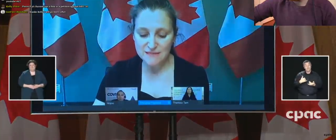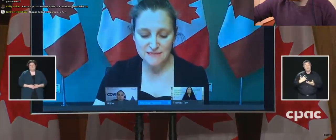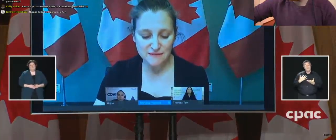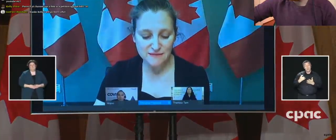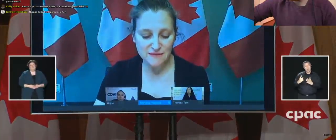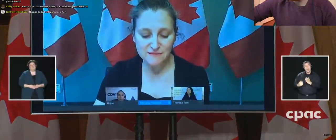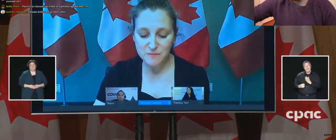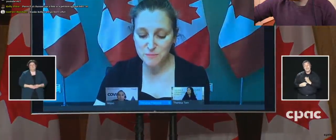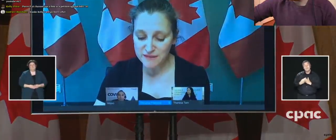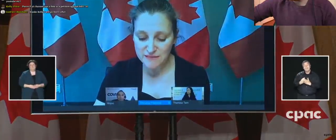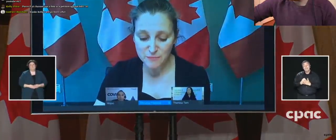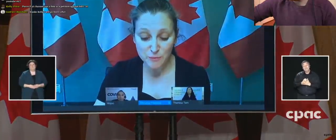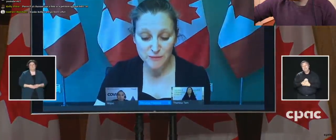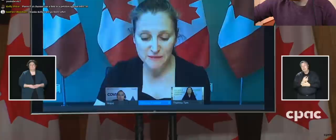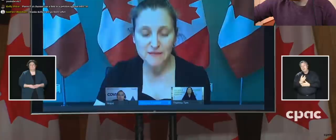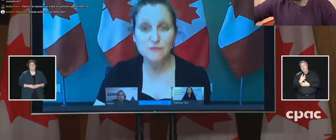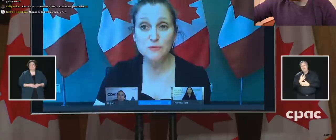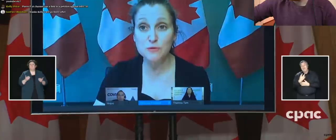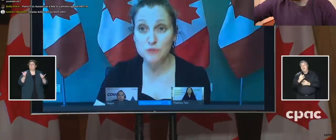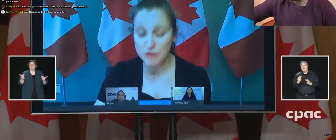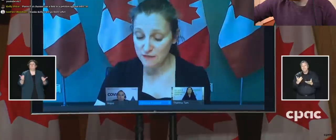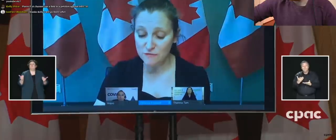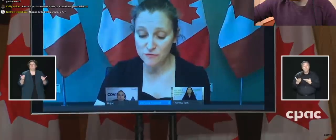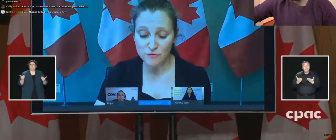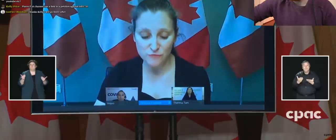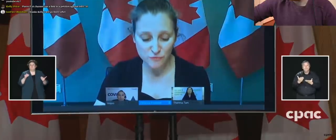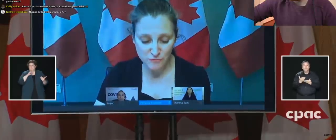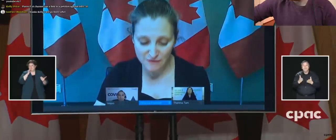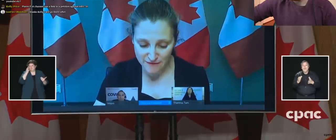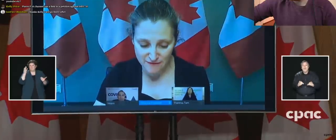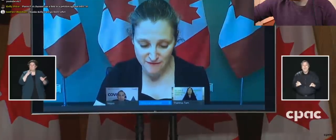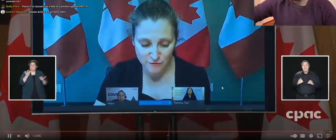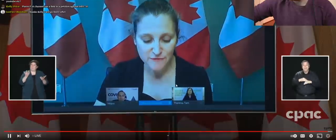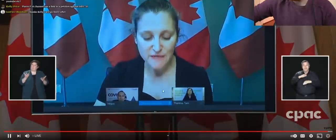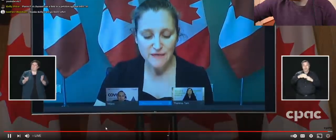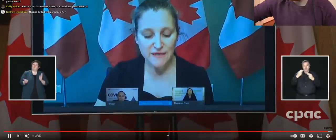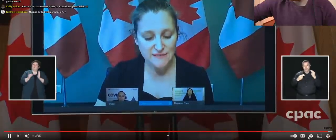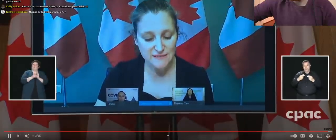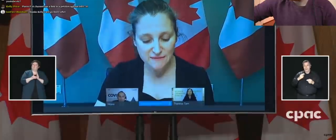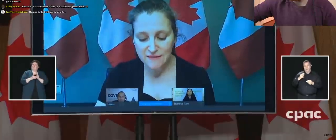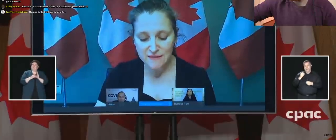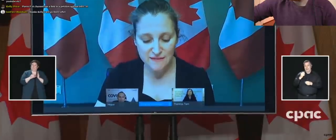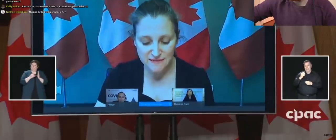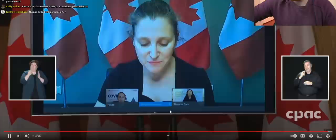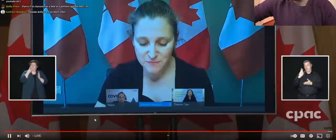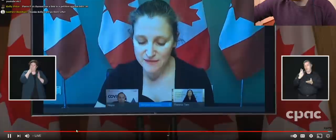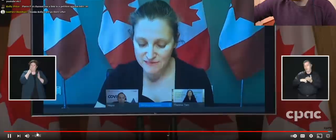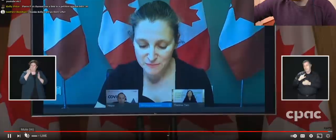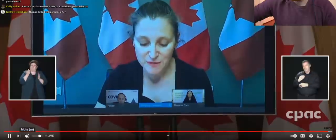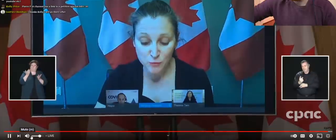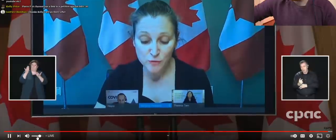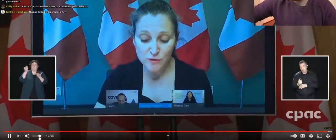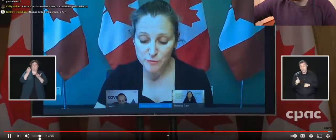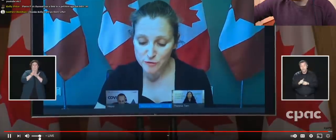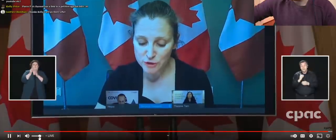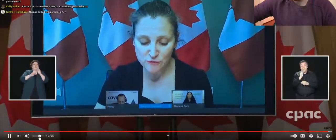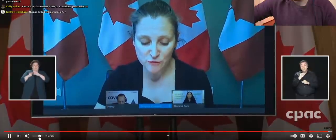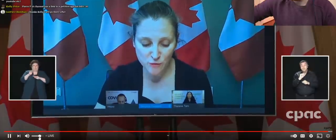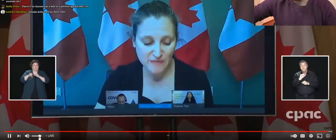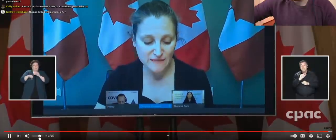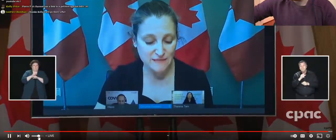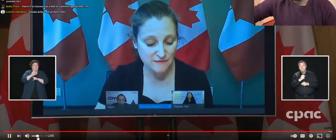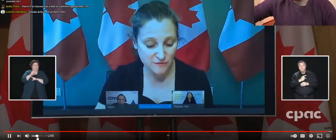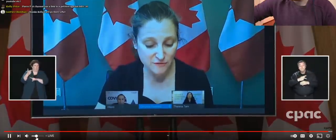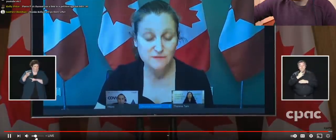répéter certains des principaux piliers du budget de 2021 et certains aspects où le projet de